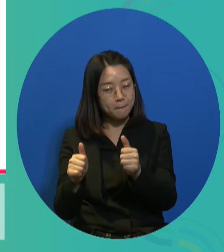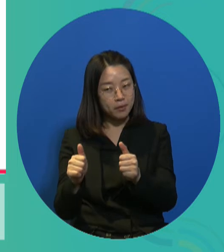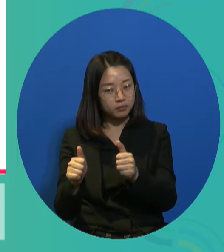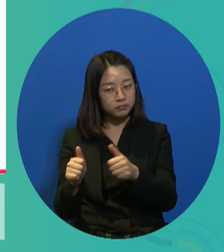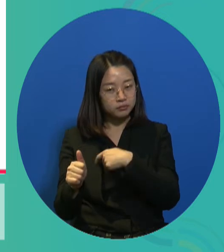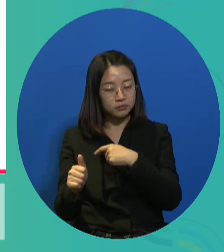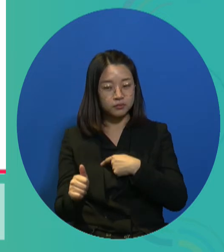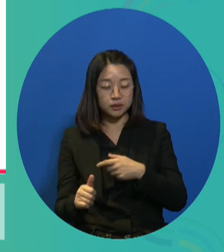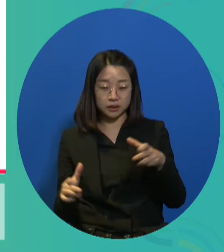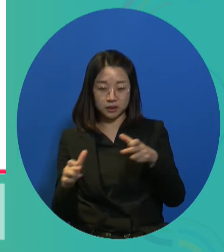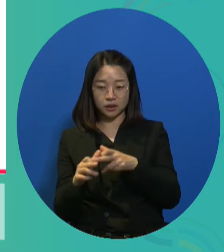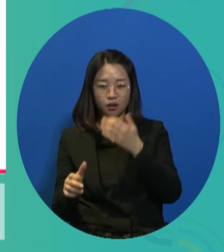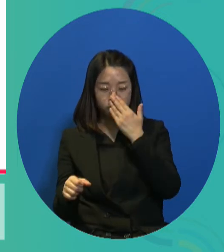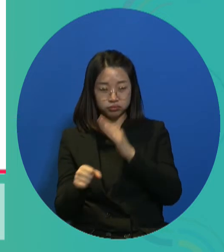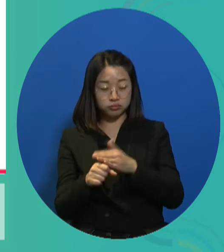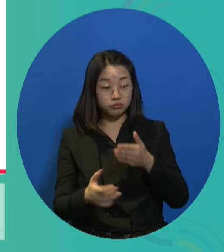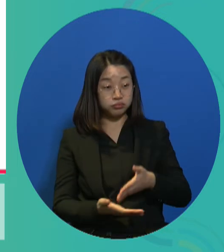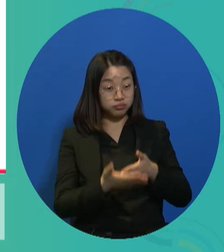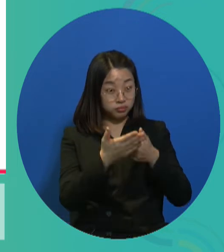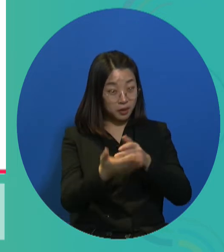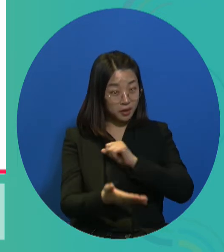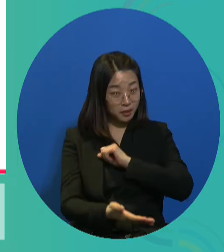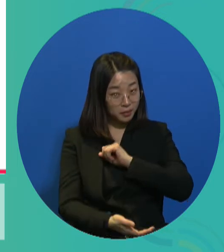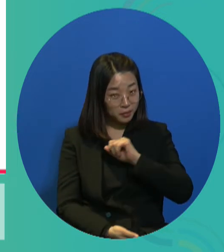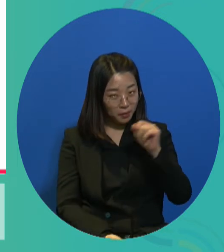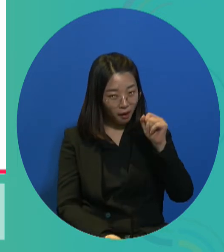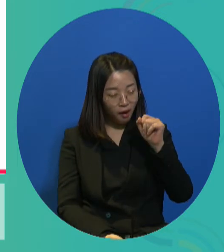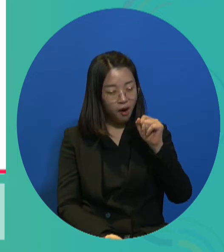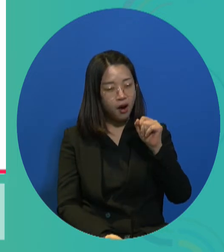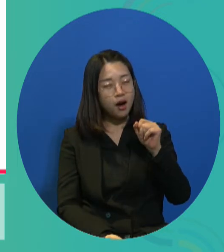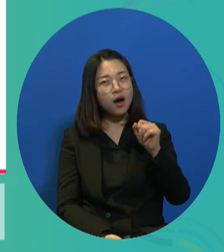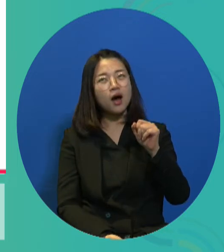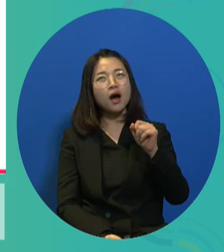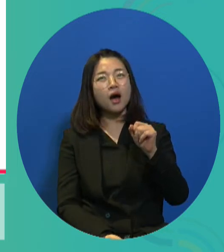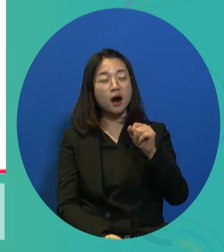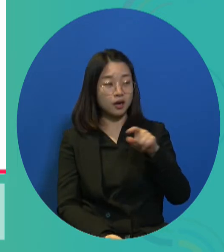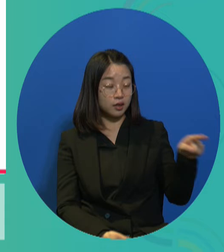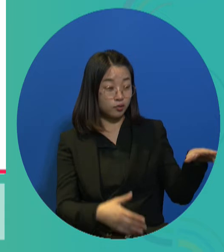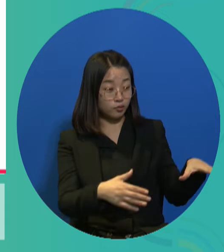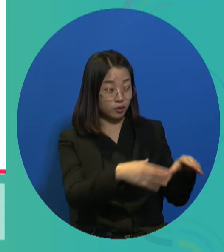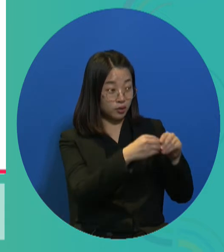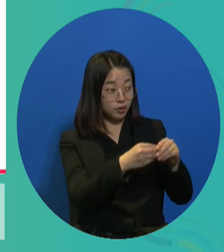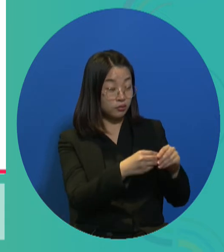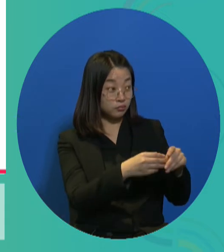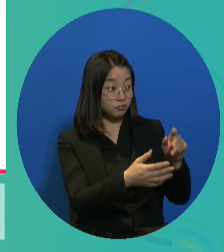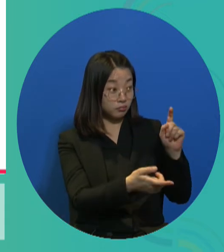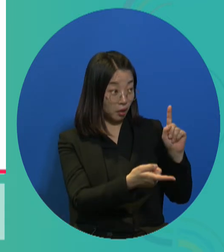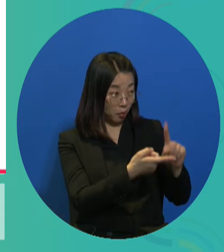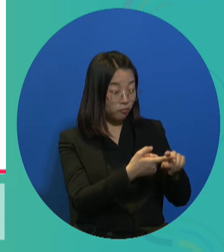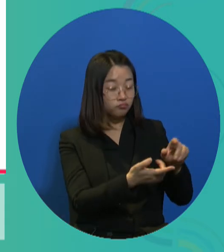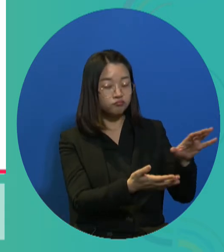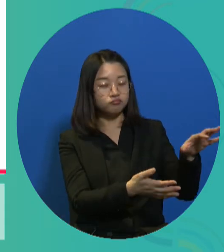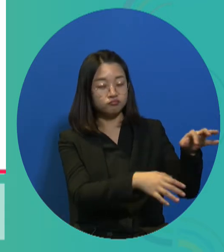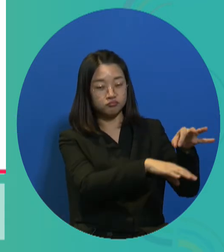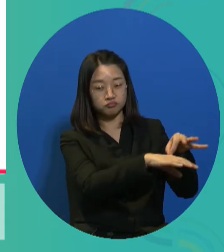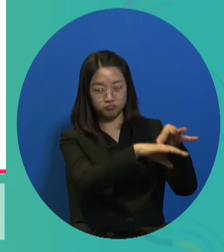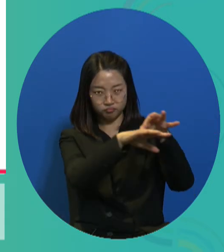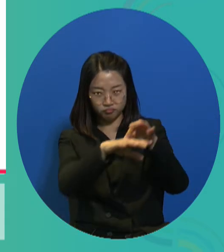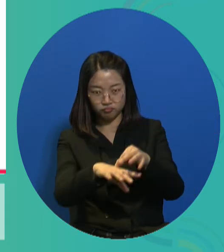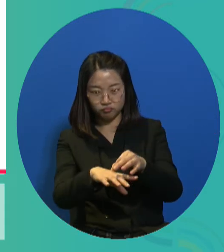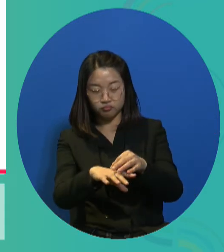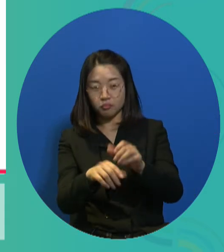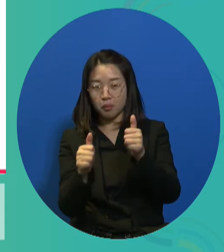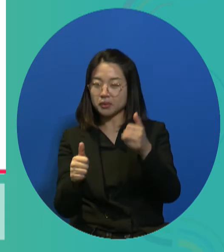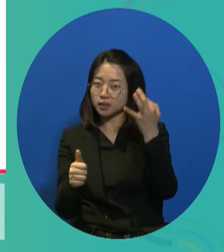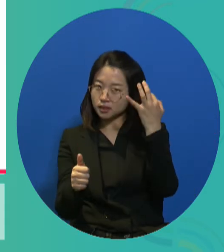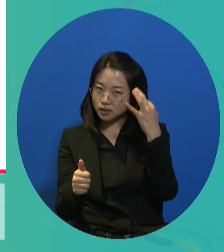individual inquiries and recommendations are announced by the UN, then I really hope that the domestic